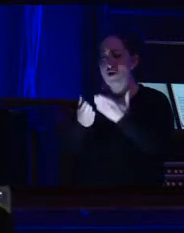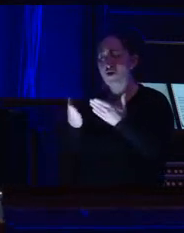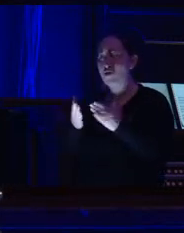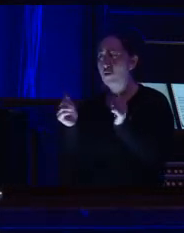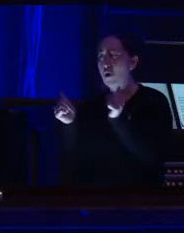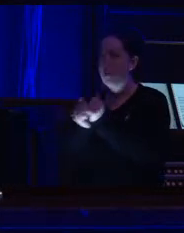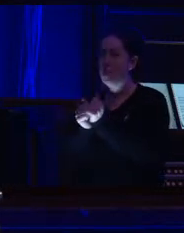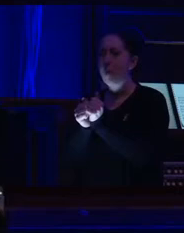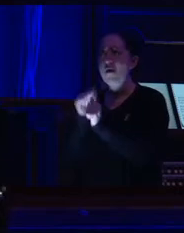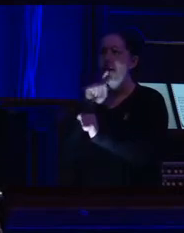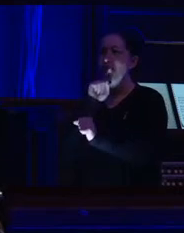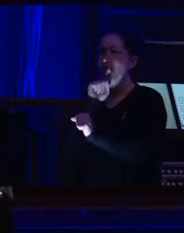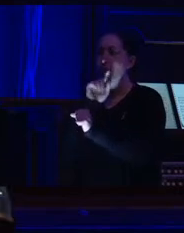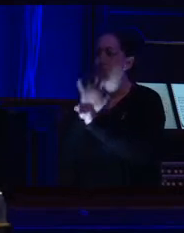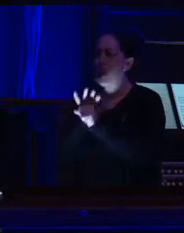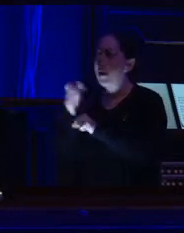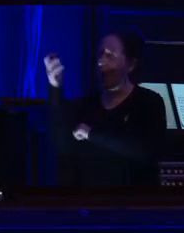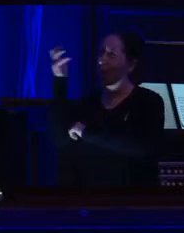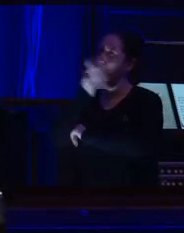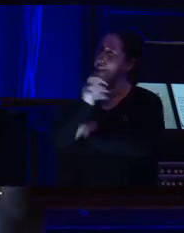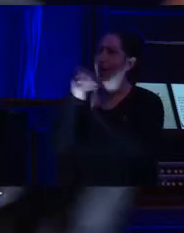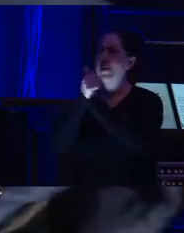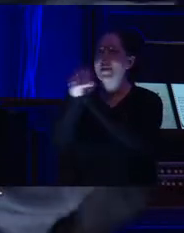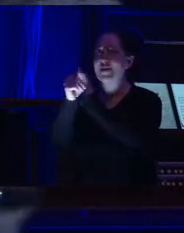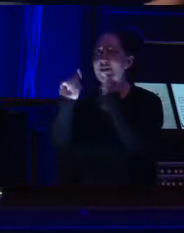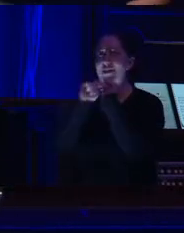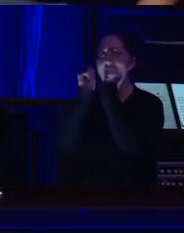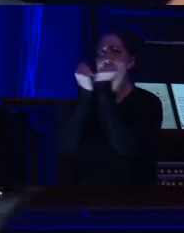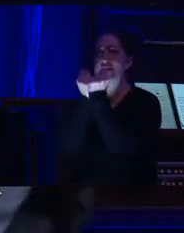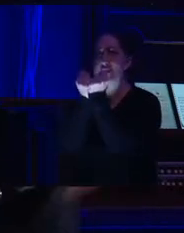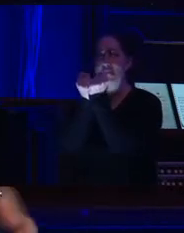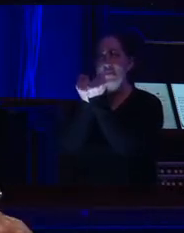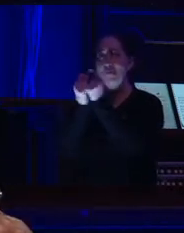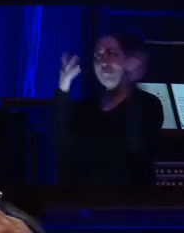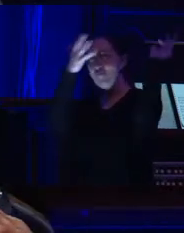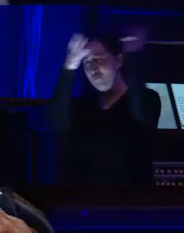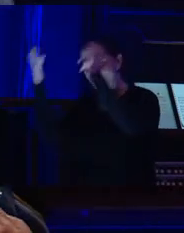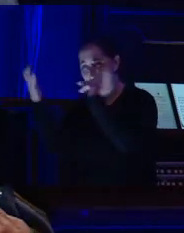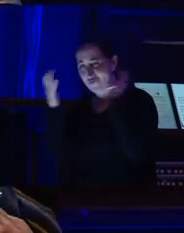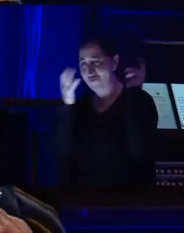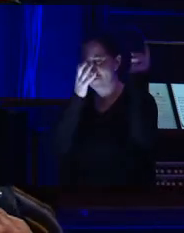and outstanding and talented team. Let's hear it for them once again.